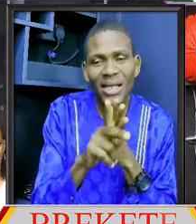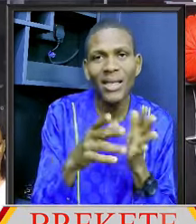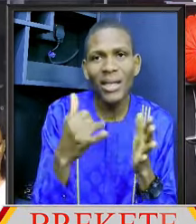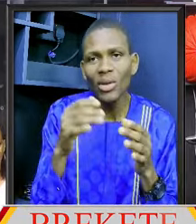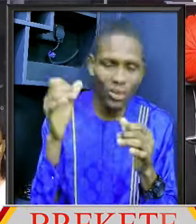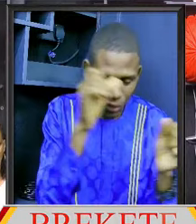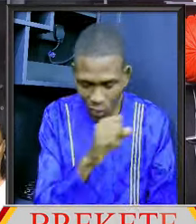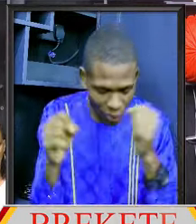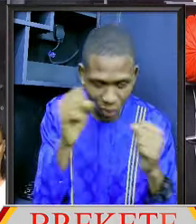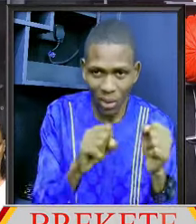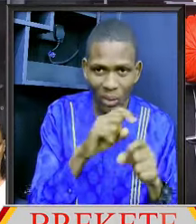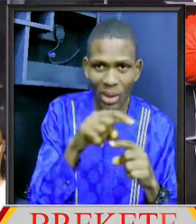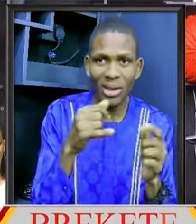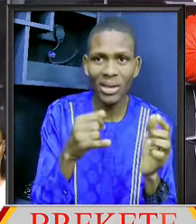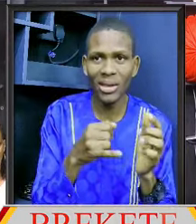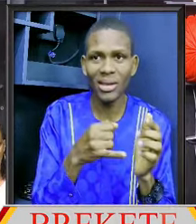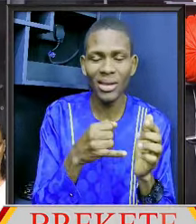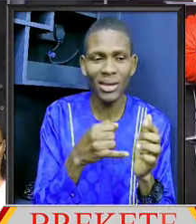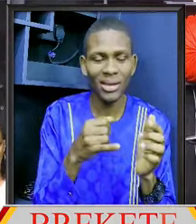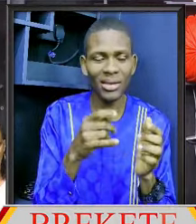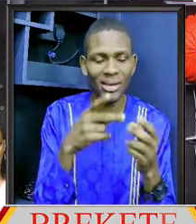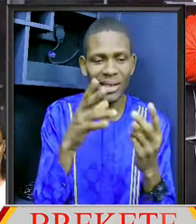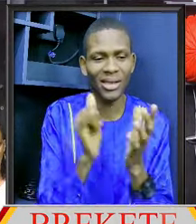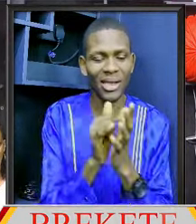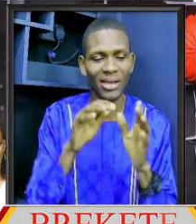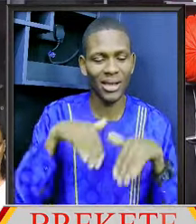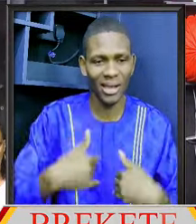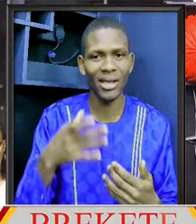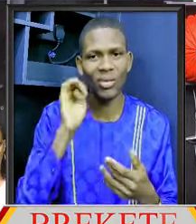They go struggle. When they say they don't tire, now you go come.